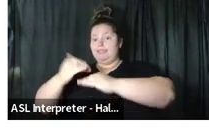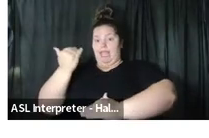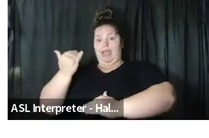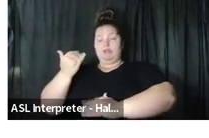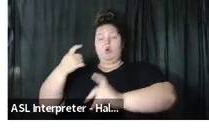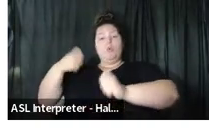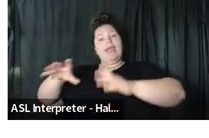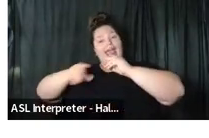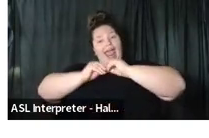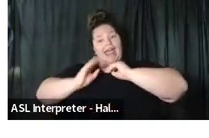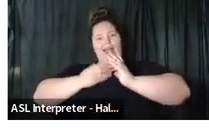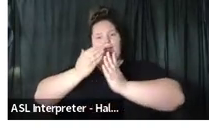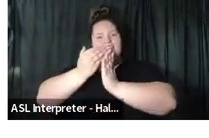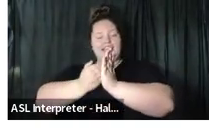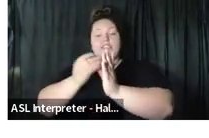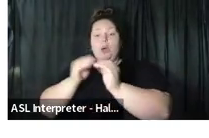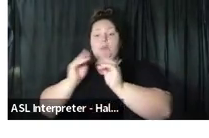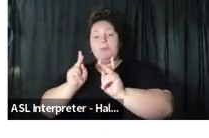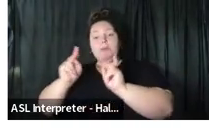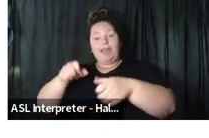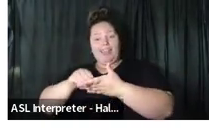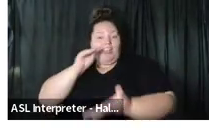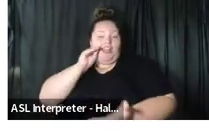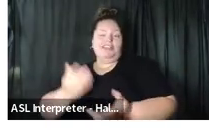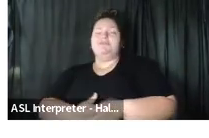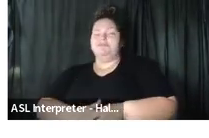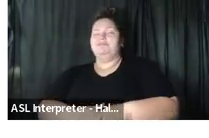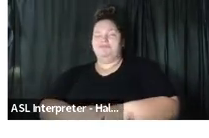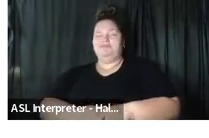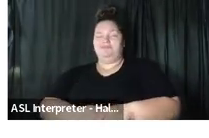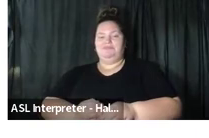people can learn from it.